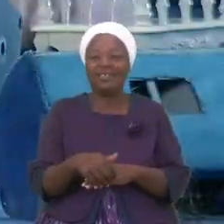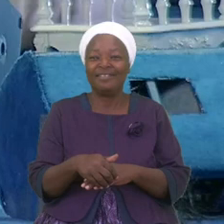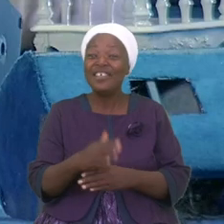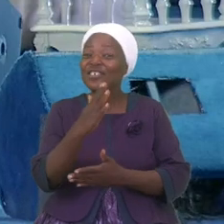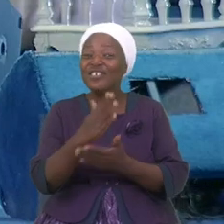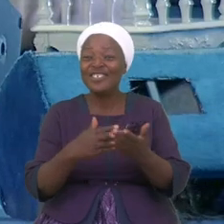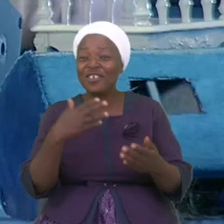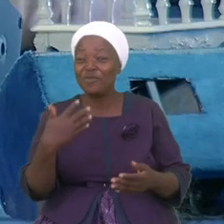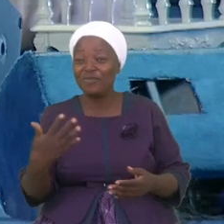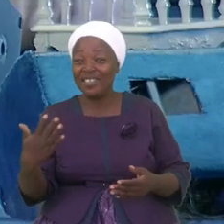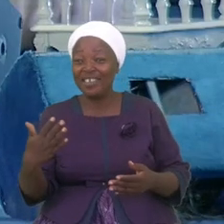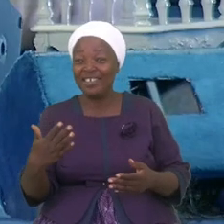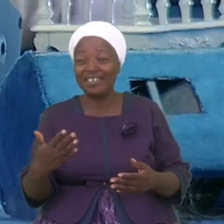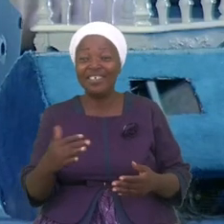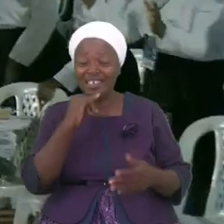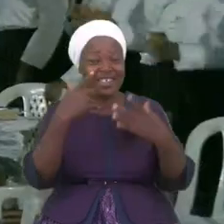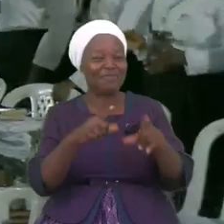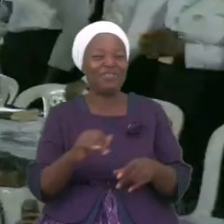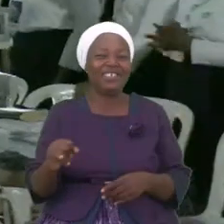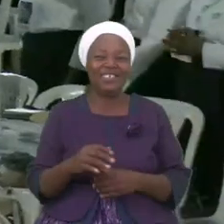something startling,